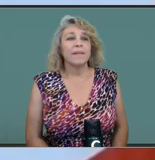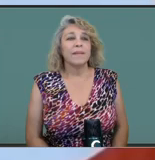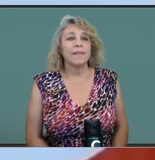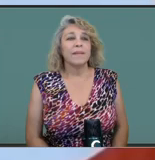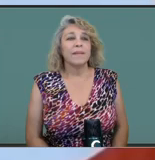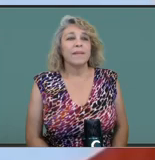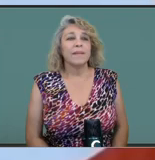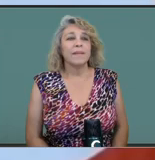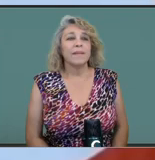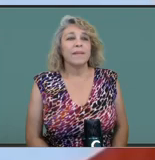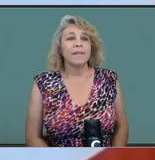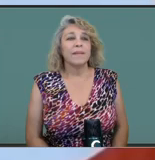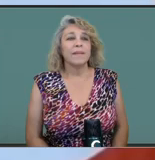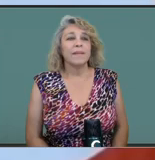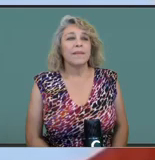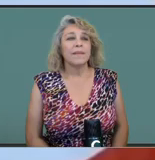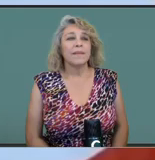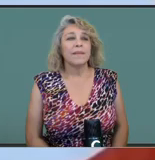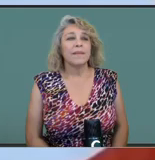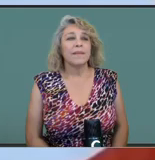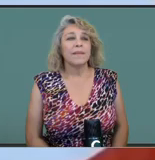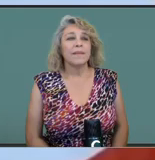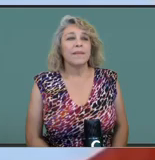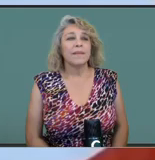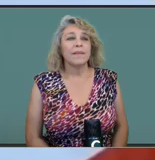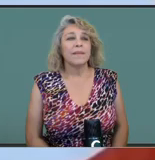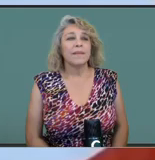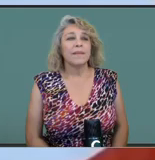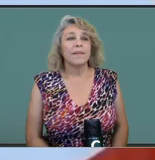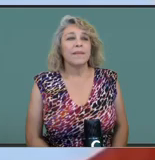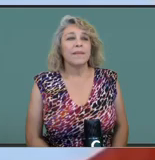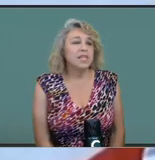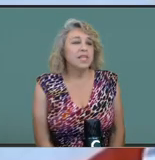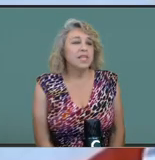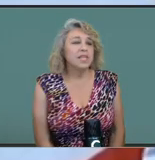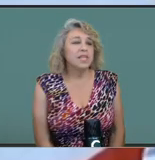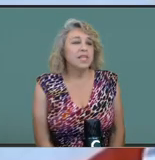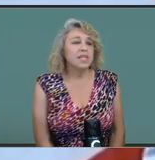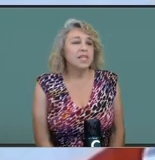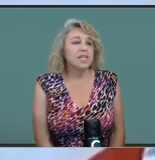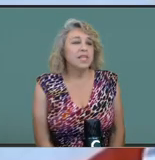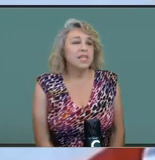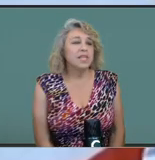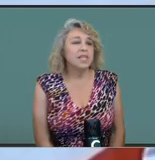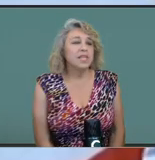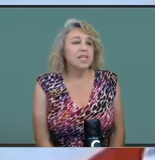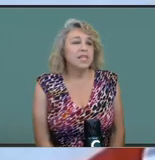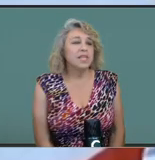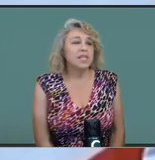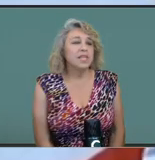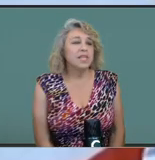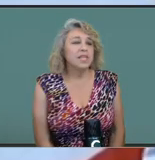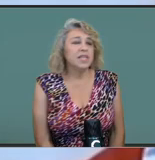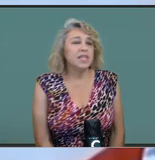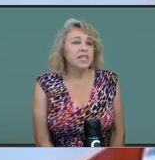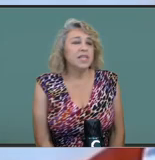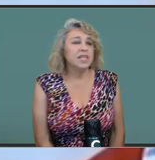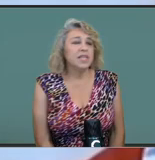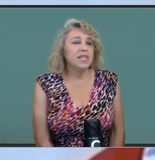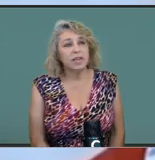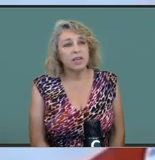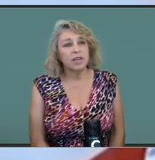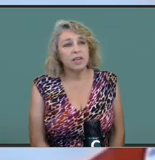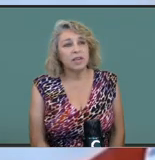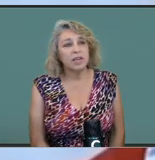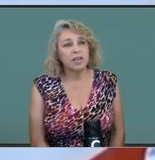when this program was young I was director of the indigenous Institute in Tabasco and